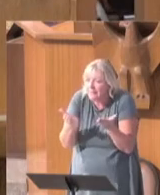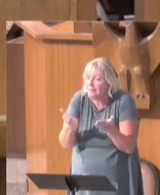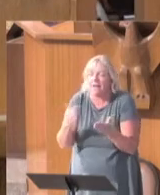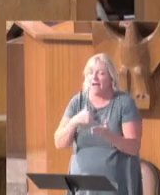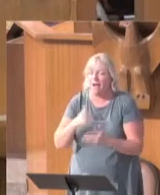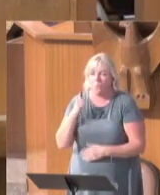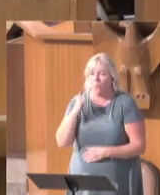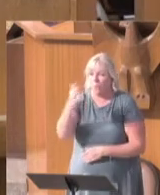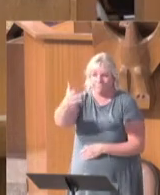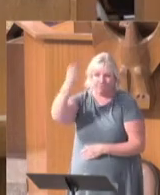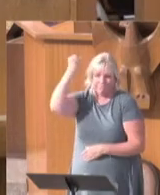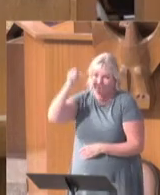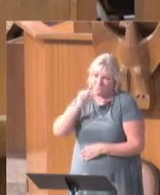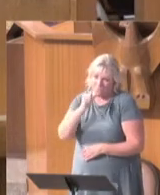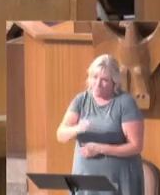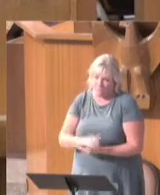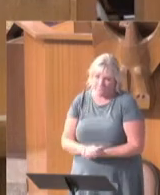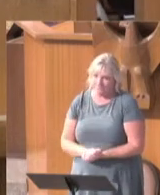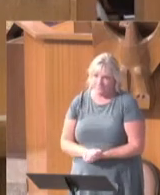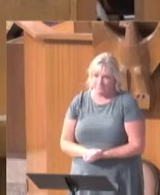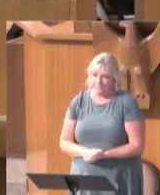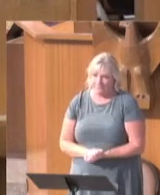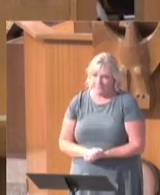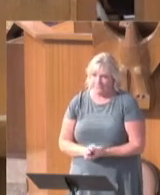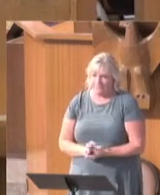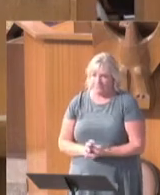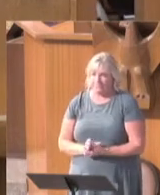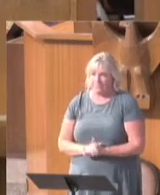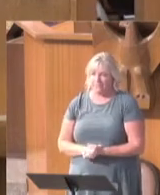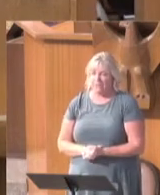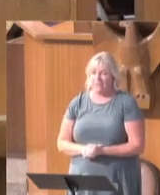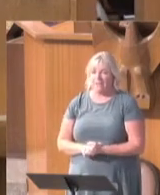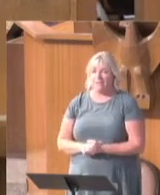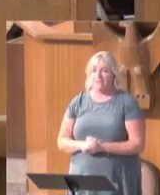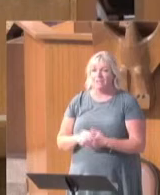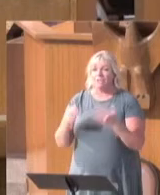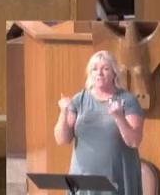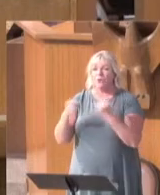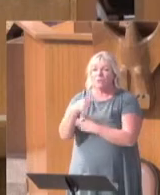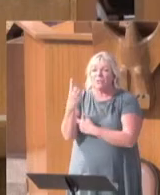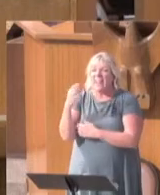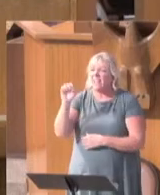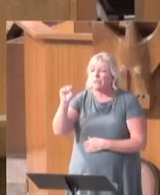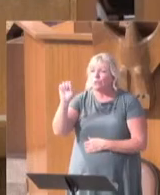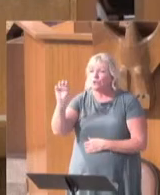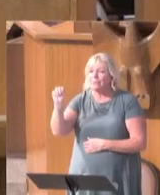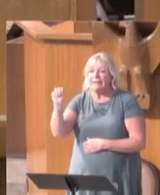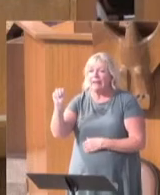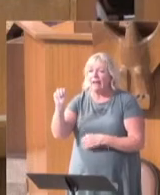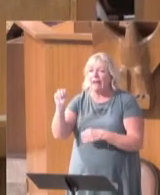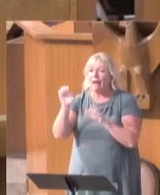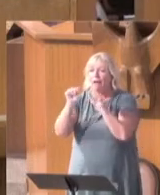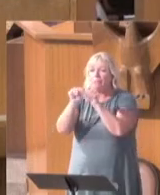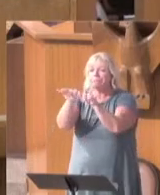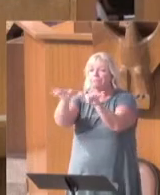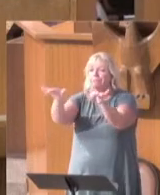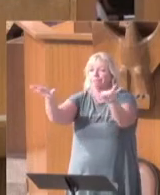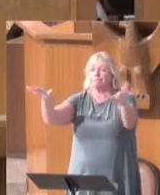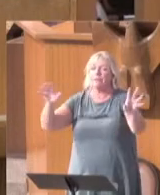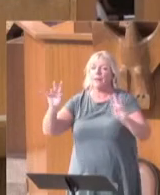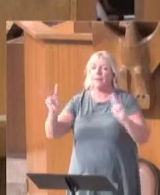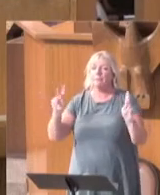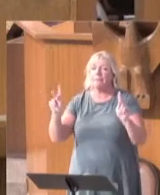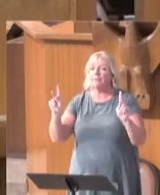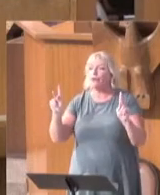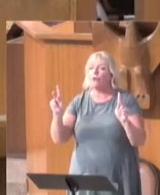won't be taken away. In this digital era, when social media makes comparing ourselves to one another not only